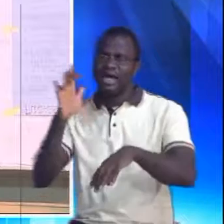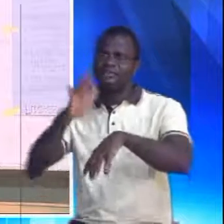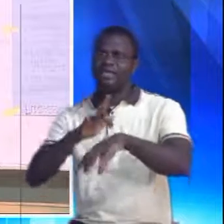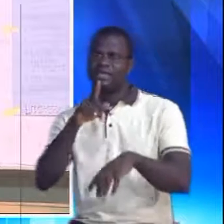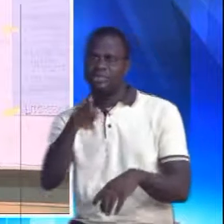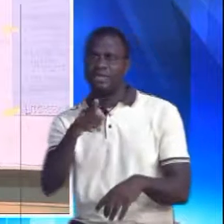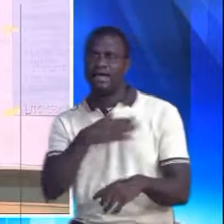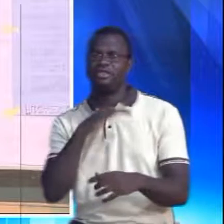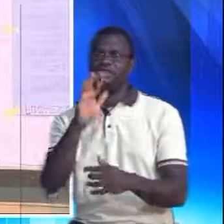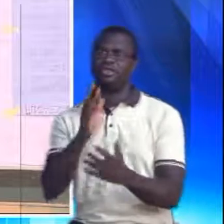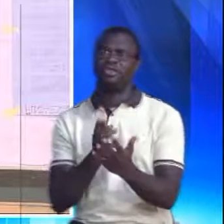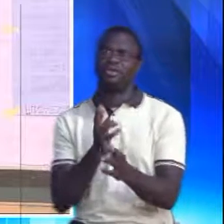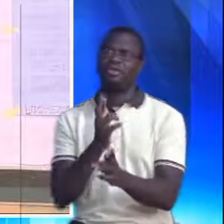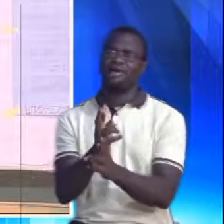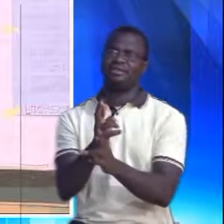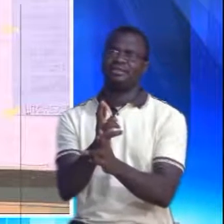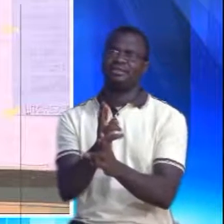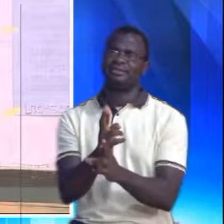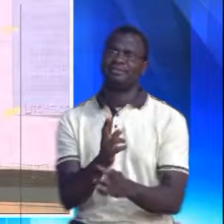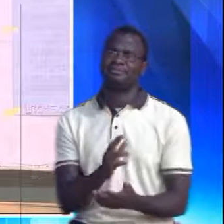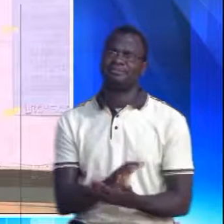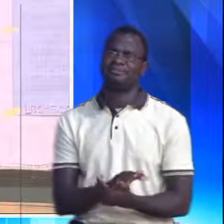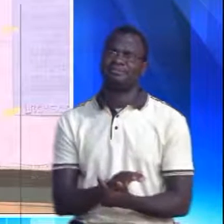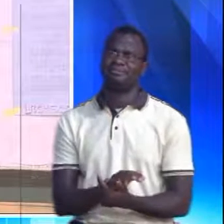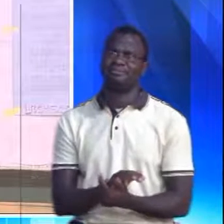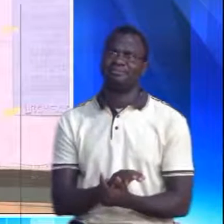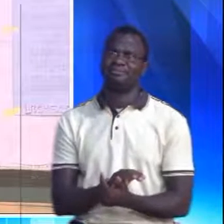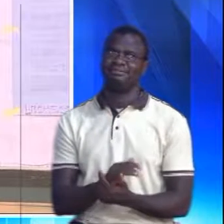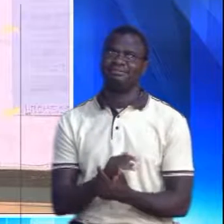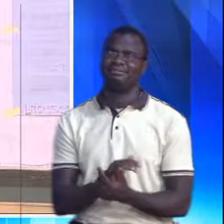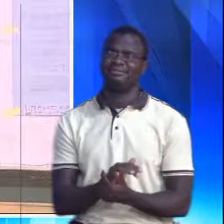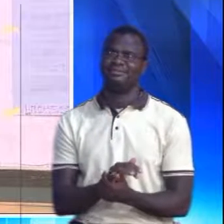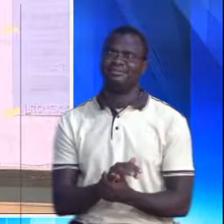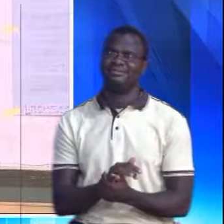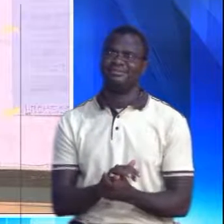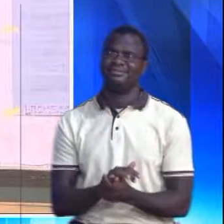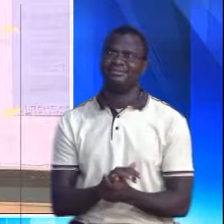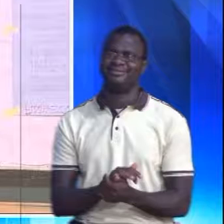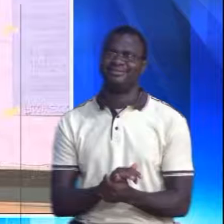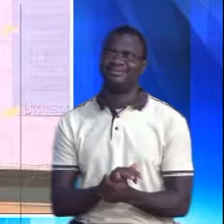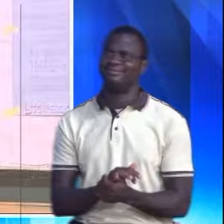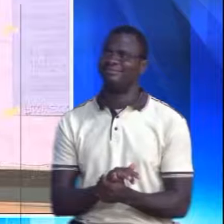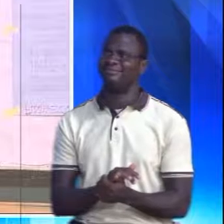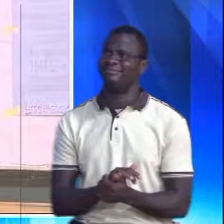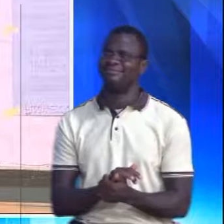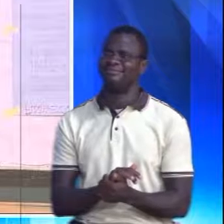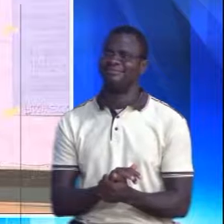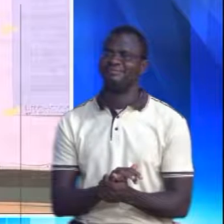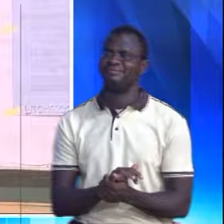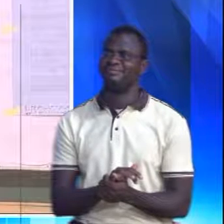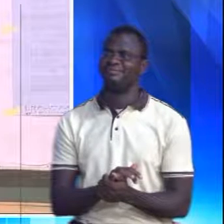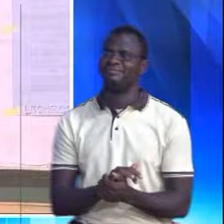of 90 kilometers per hour, which is dangerous to pedestrians and to other road users, like motorcyclists, like